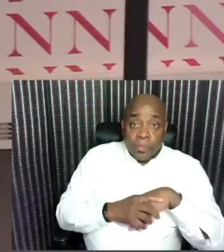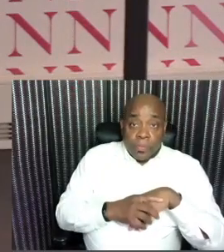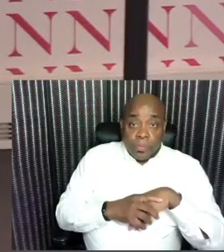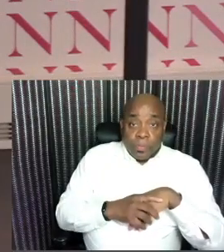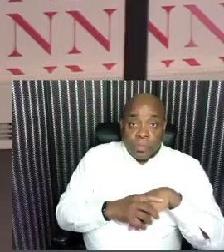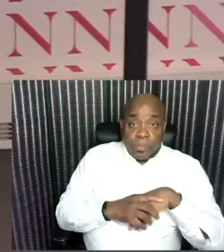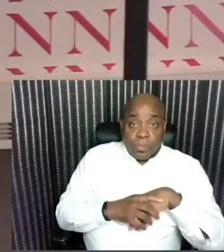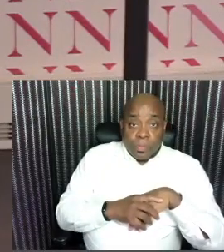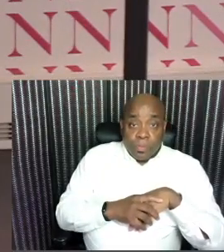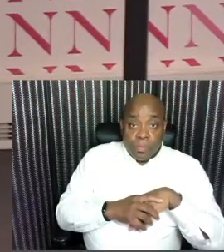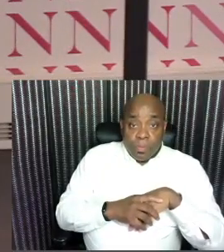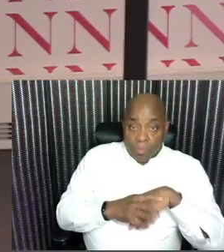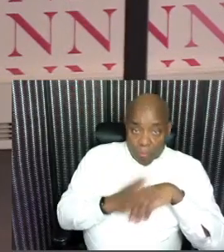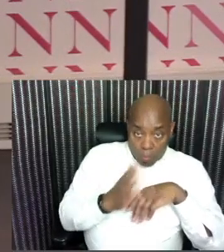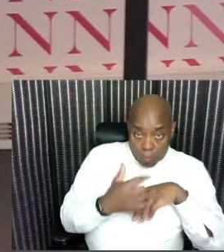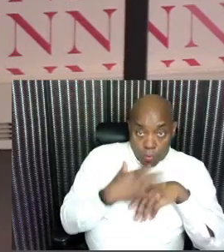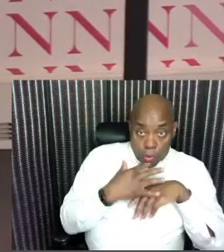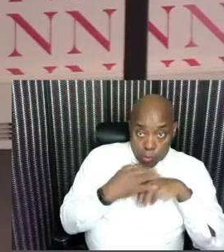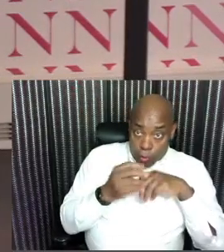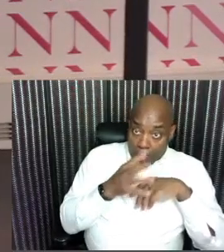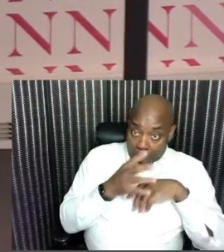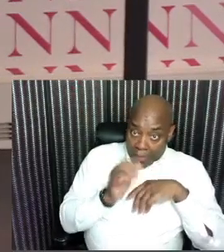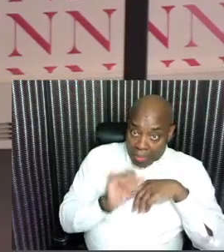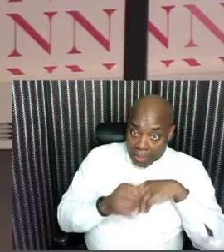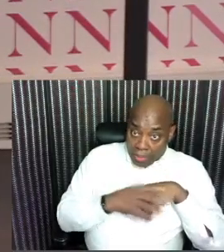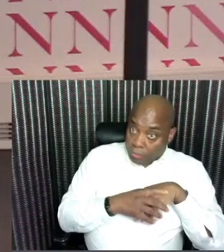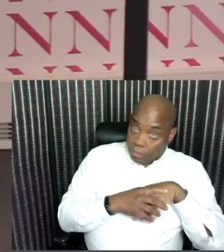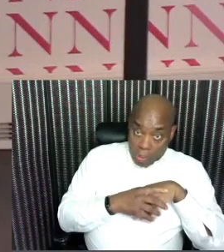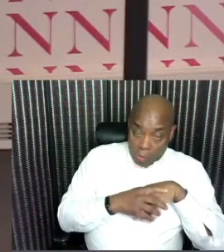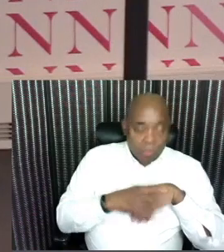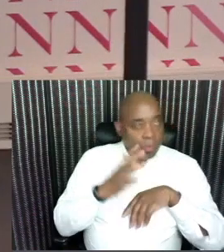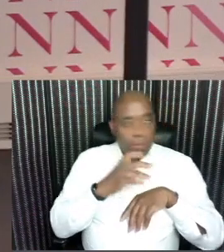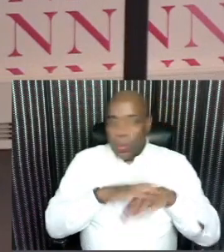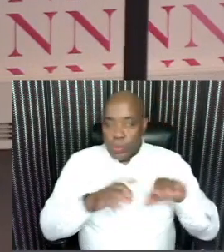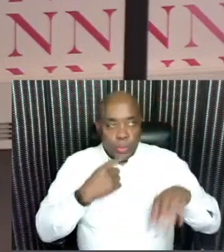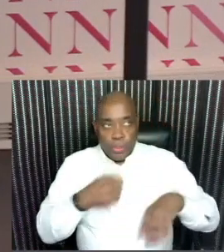like, would you say that to your own mother? Don't say it to this lady, right? Like, you know, all of that.